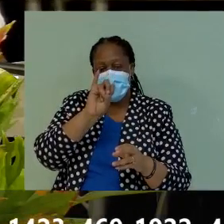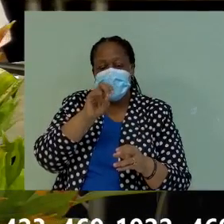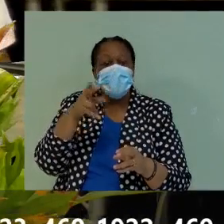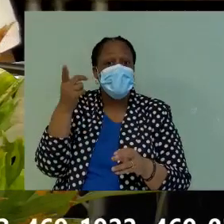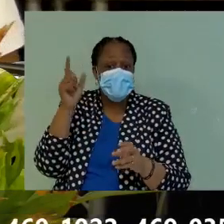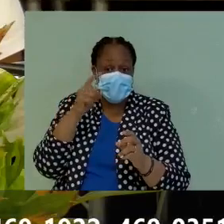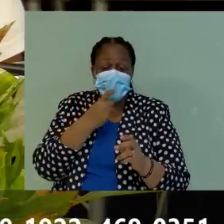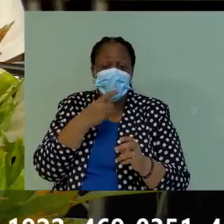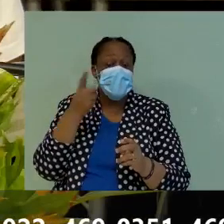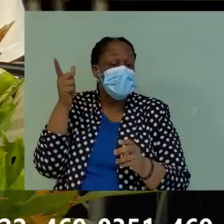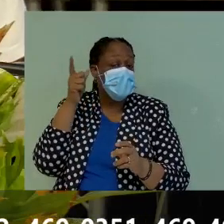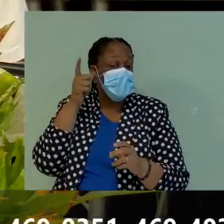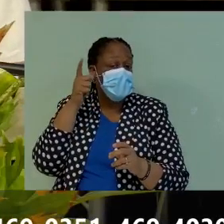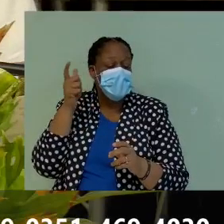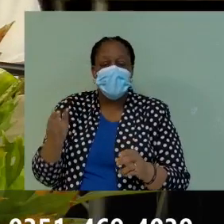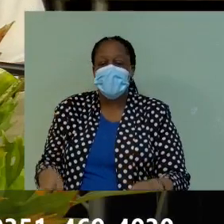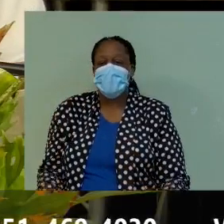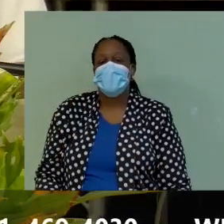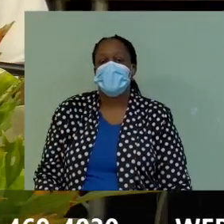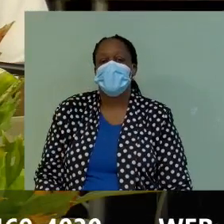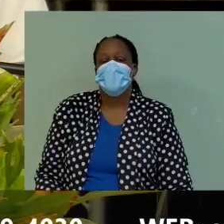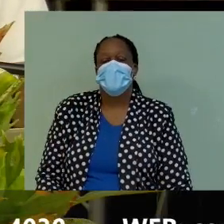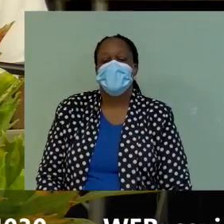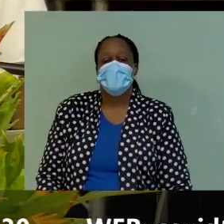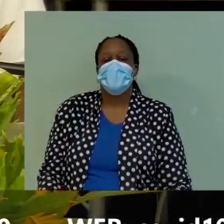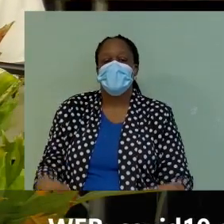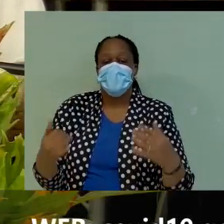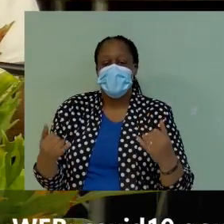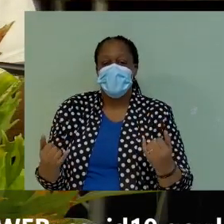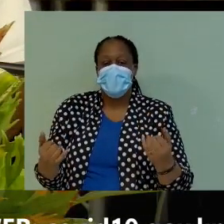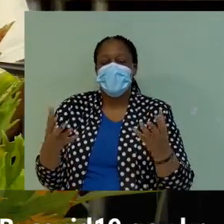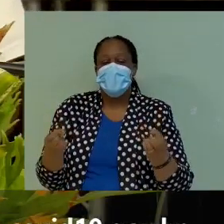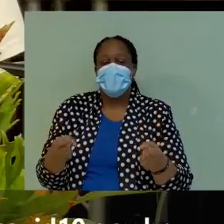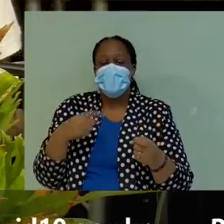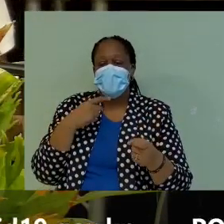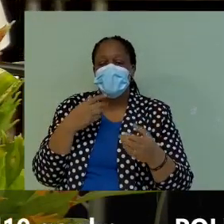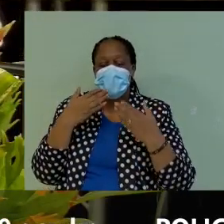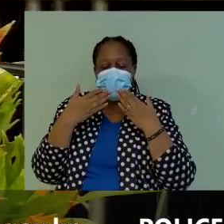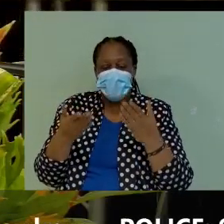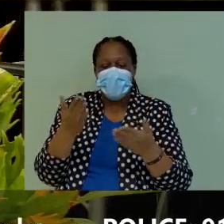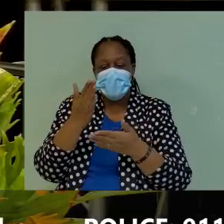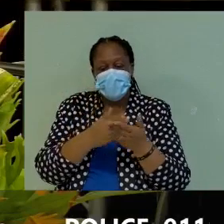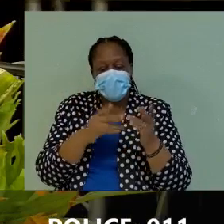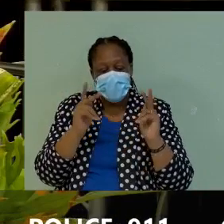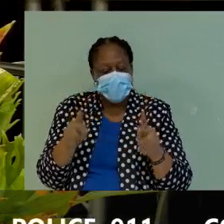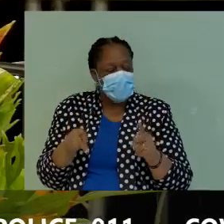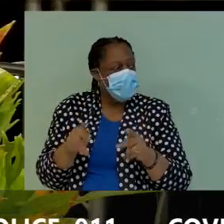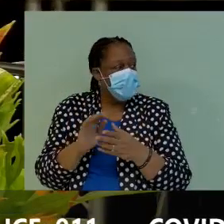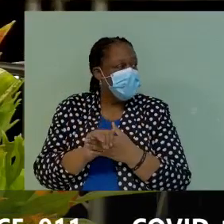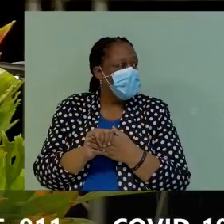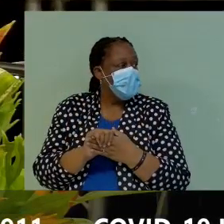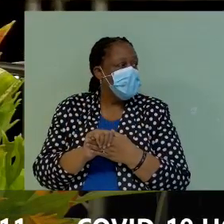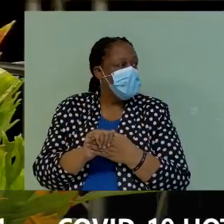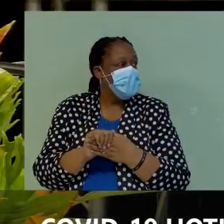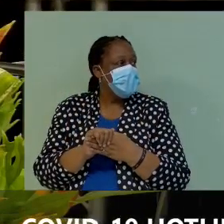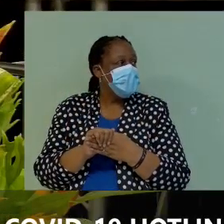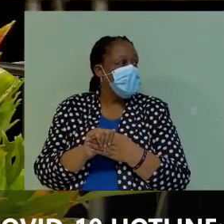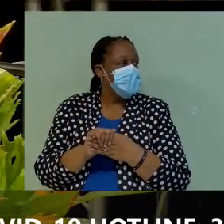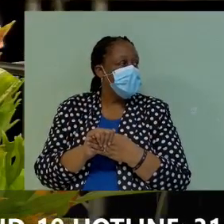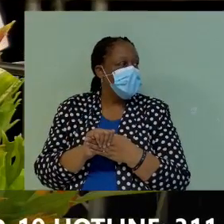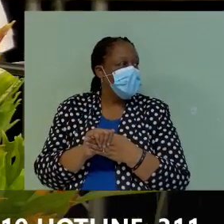to begin with a number of acknowledgements this afternoon. In particular, this one coming with compliments